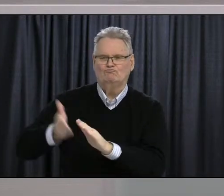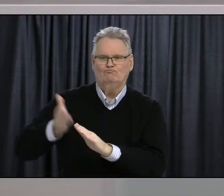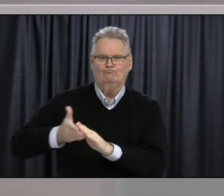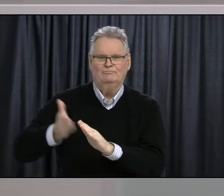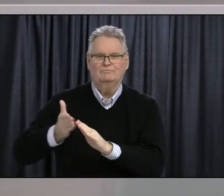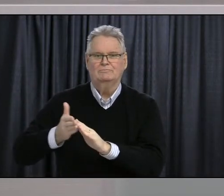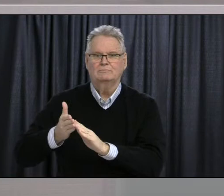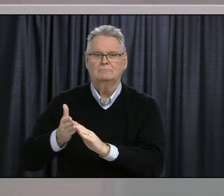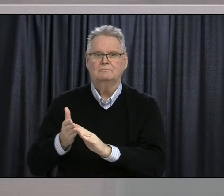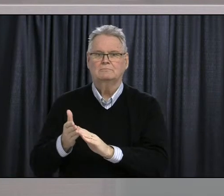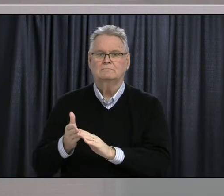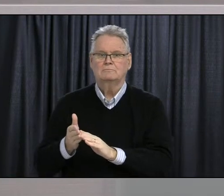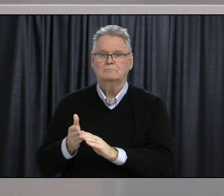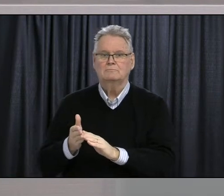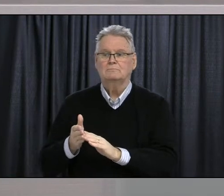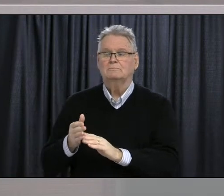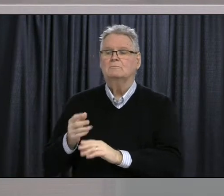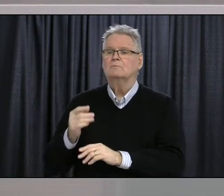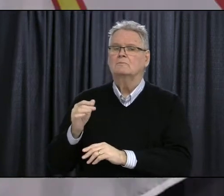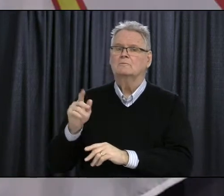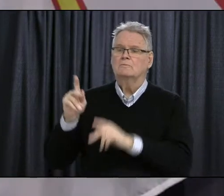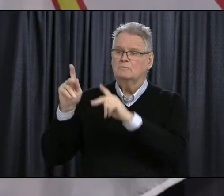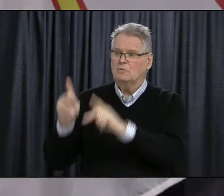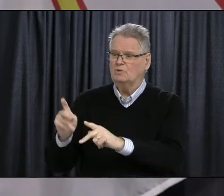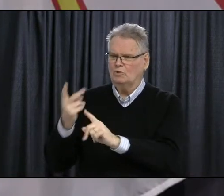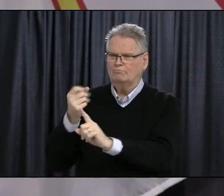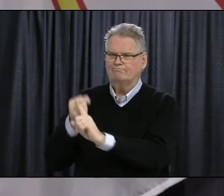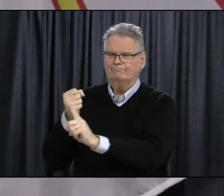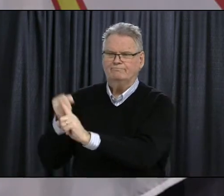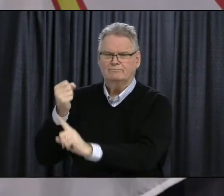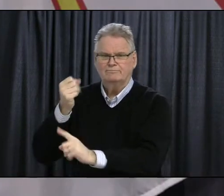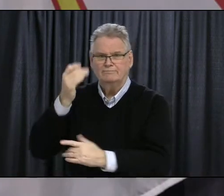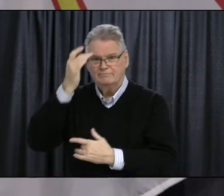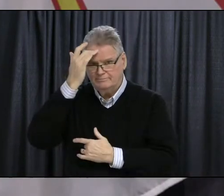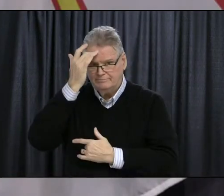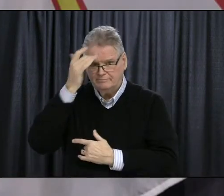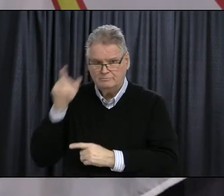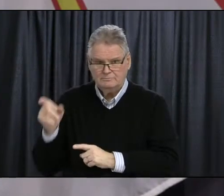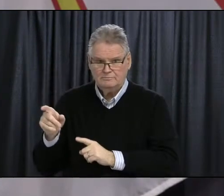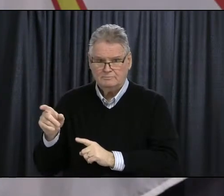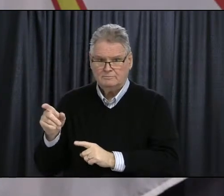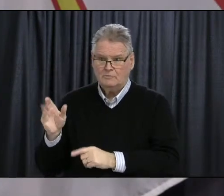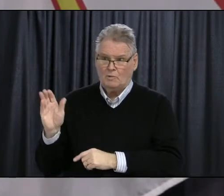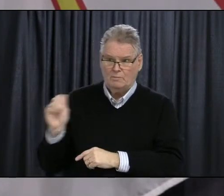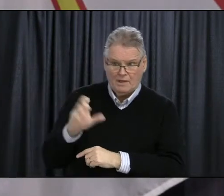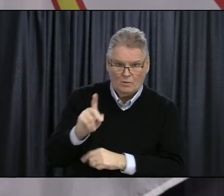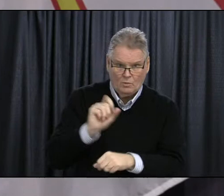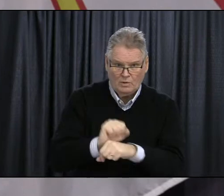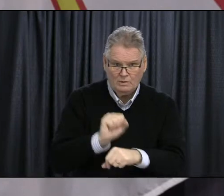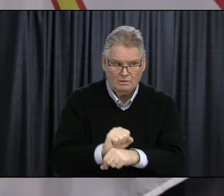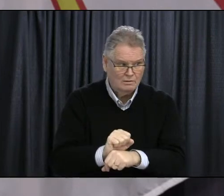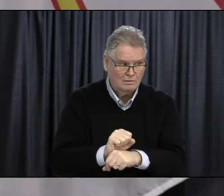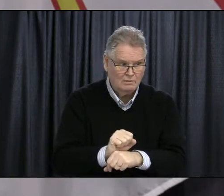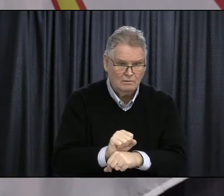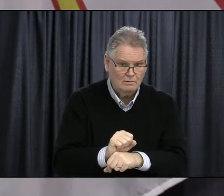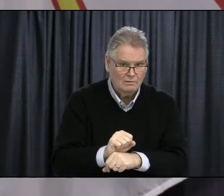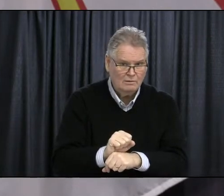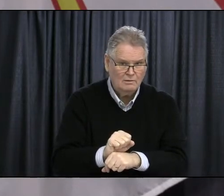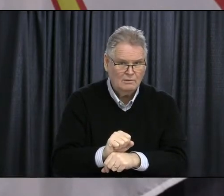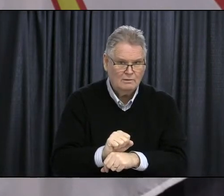with that vessel if that person was working? So all the people who came off who were considered at risk were in